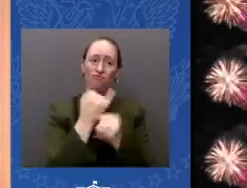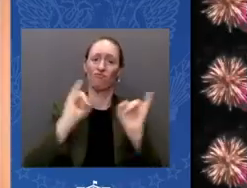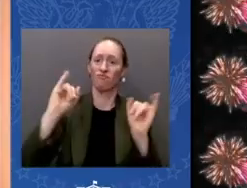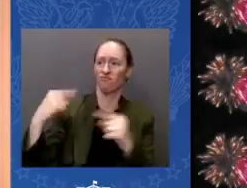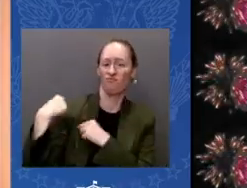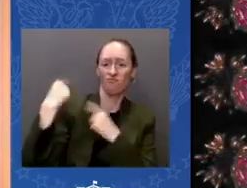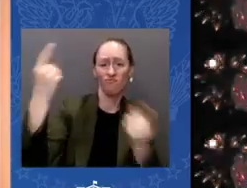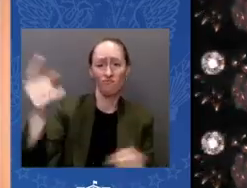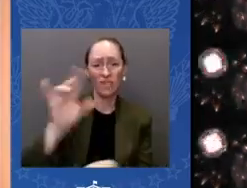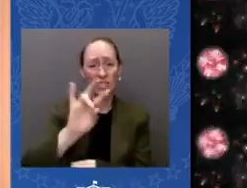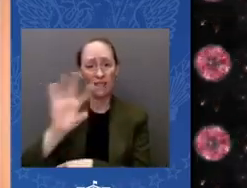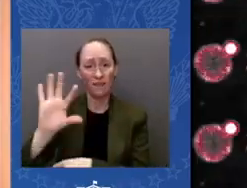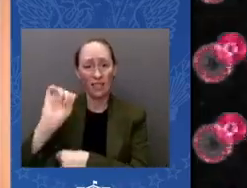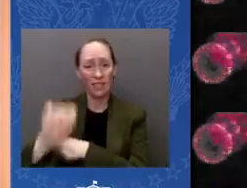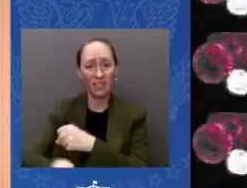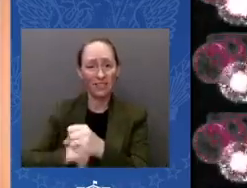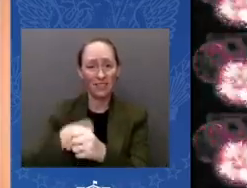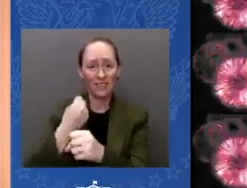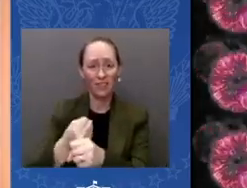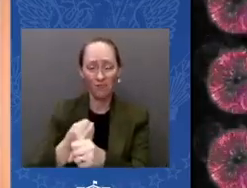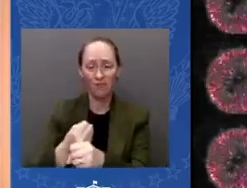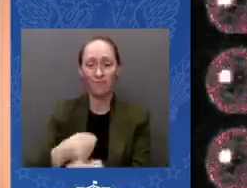gotten news that